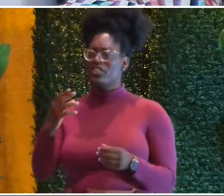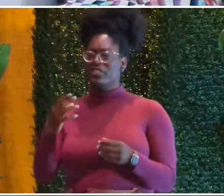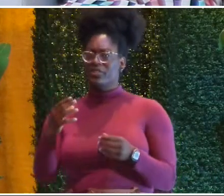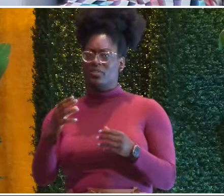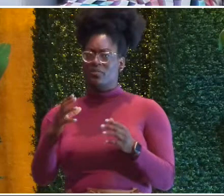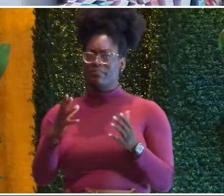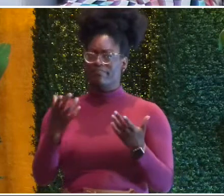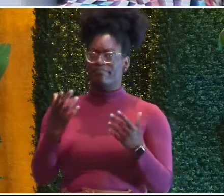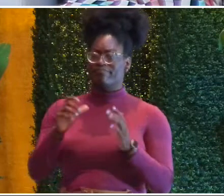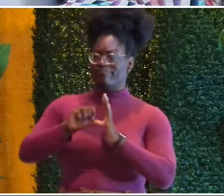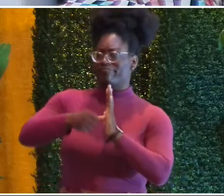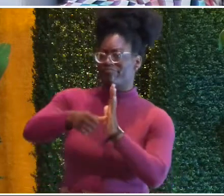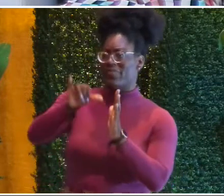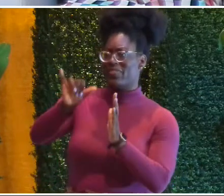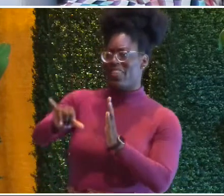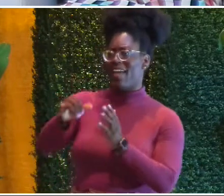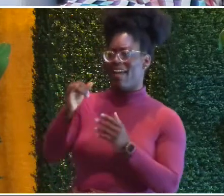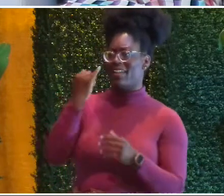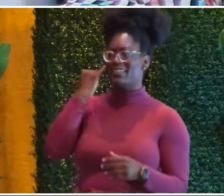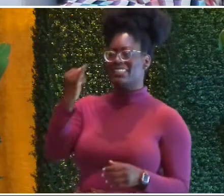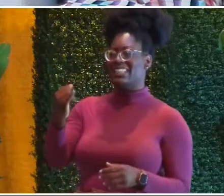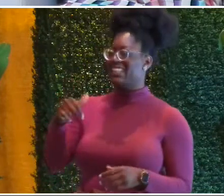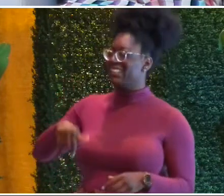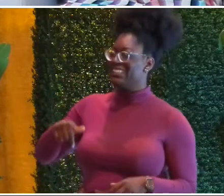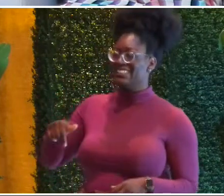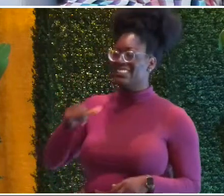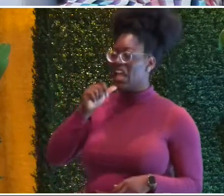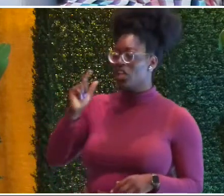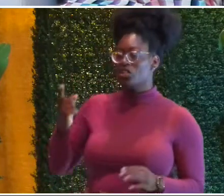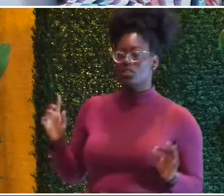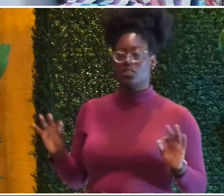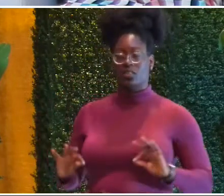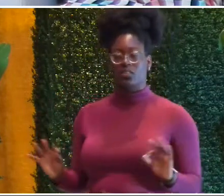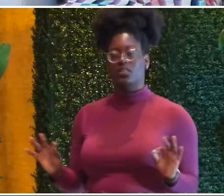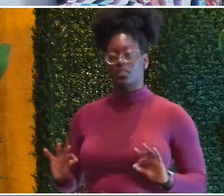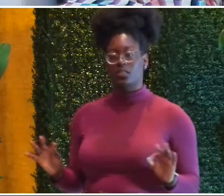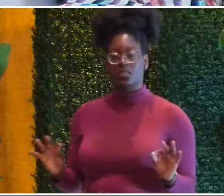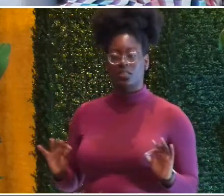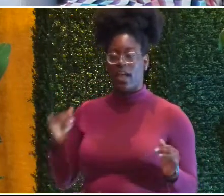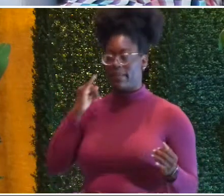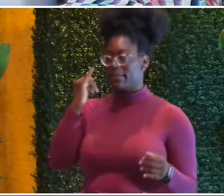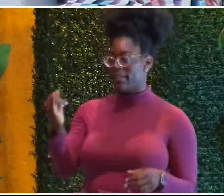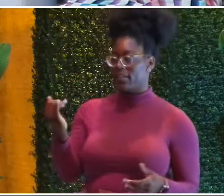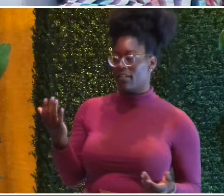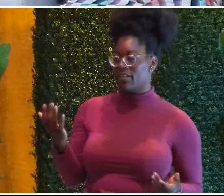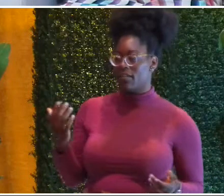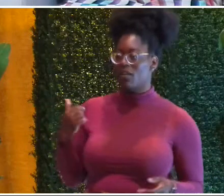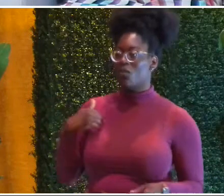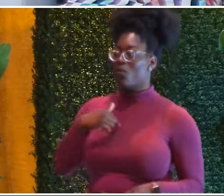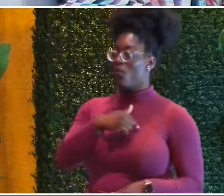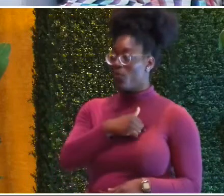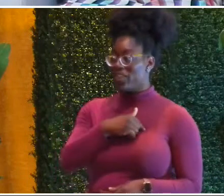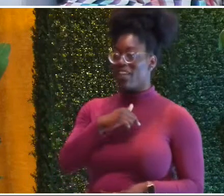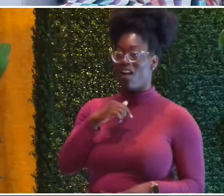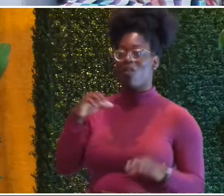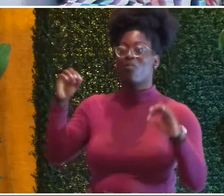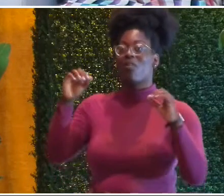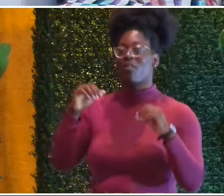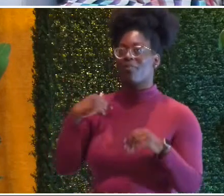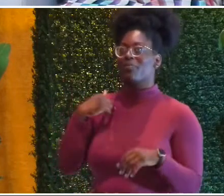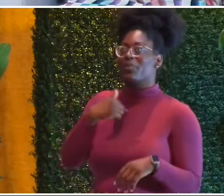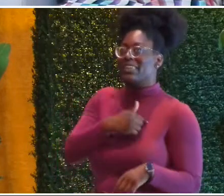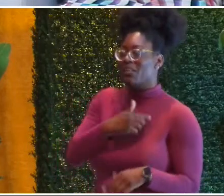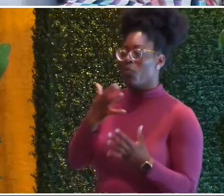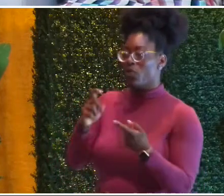in their bio and are anything but, right? Who have actually no interest in anyone but themselves being free, right? Yes. I also, before we go